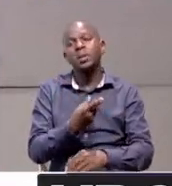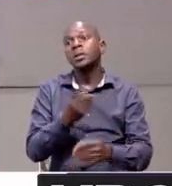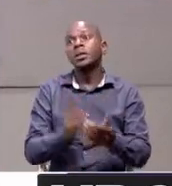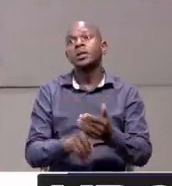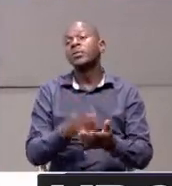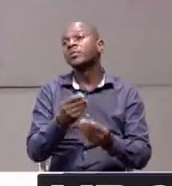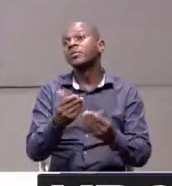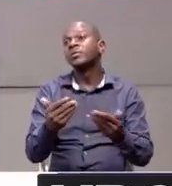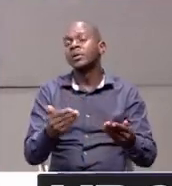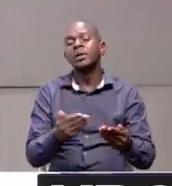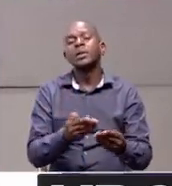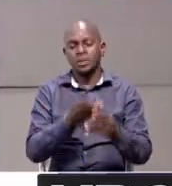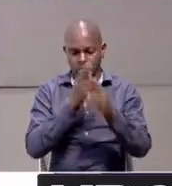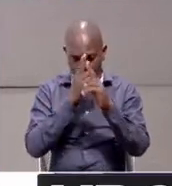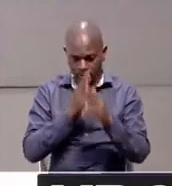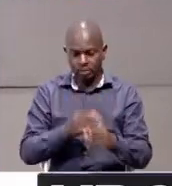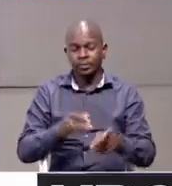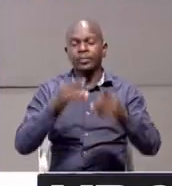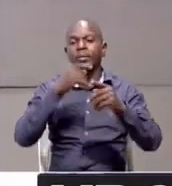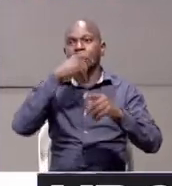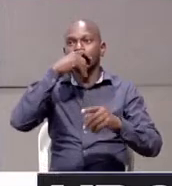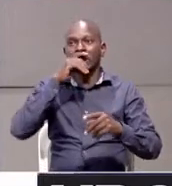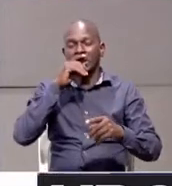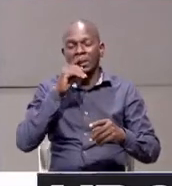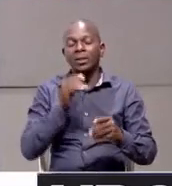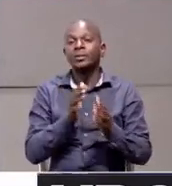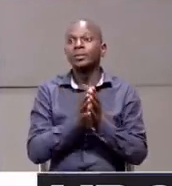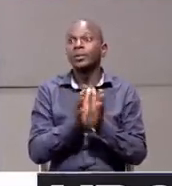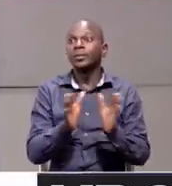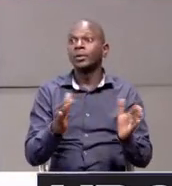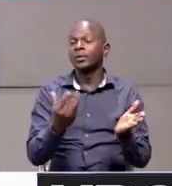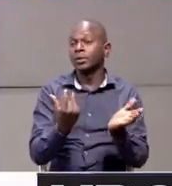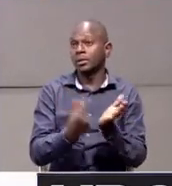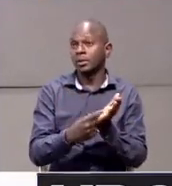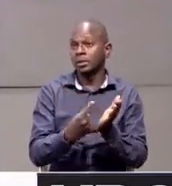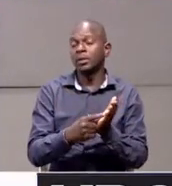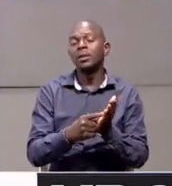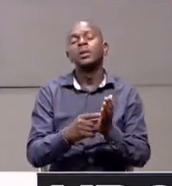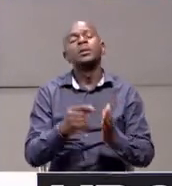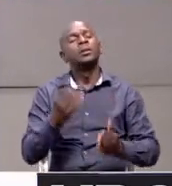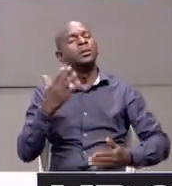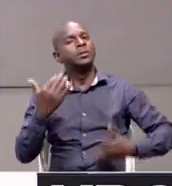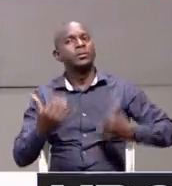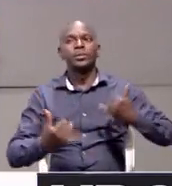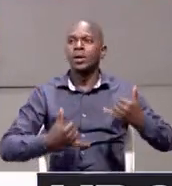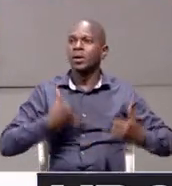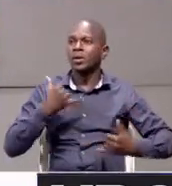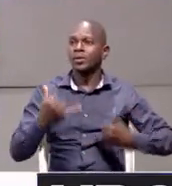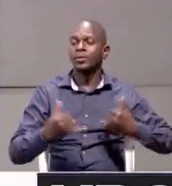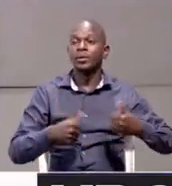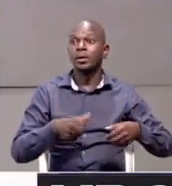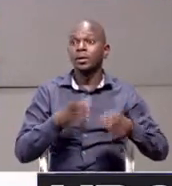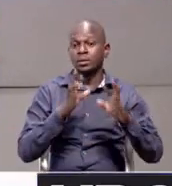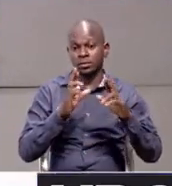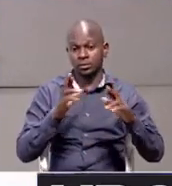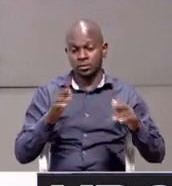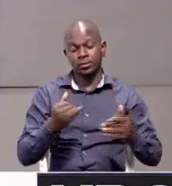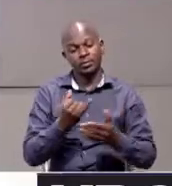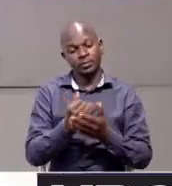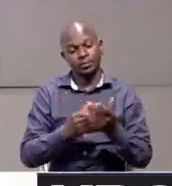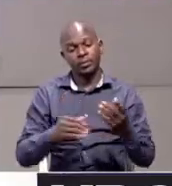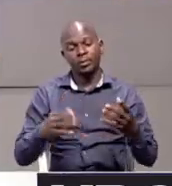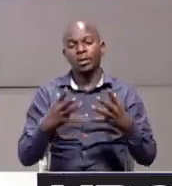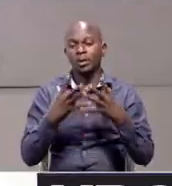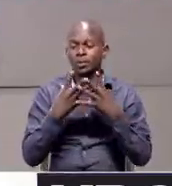medication. His Excellency, the President of the Republic of Uganda, we've really had fun. Era tusubira nti sirimu agenda